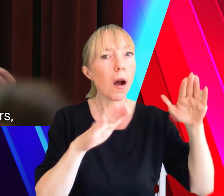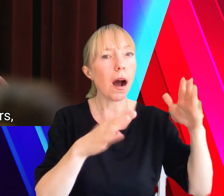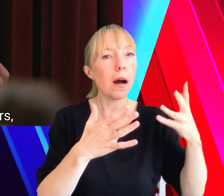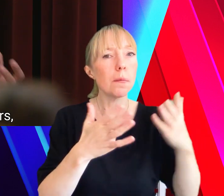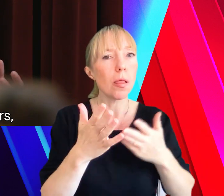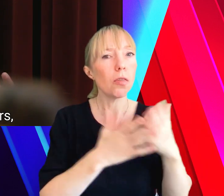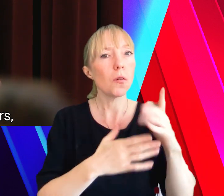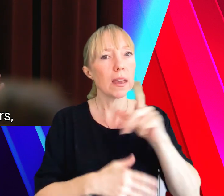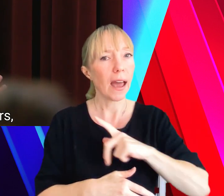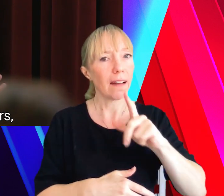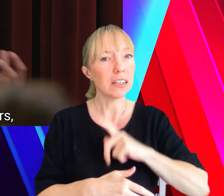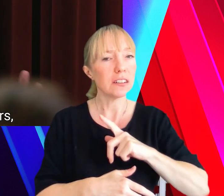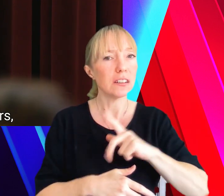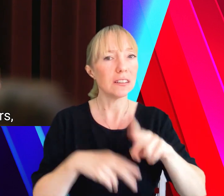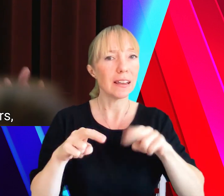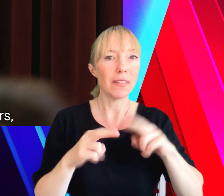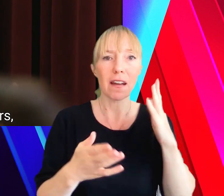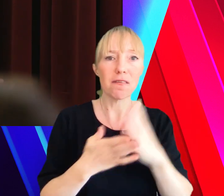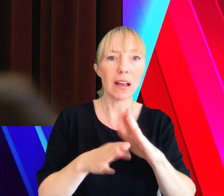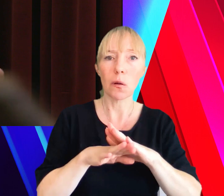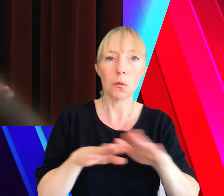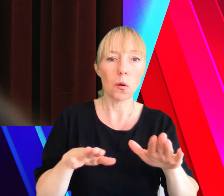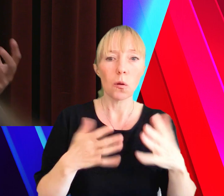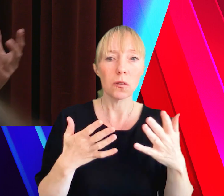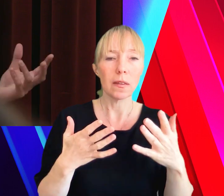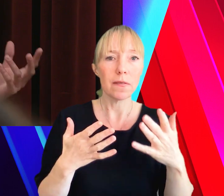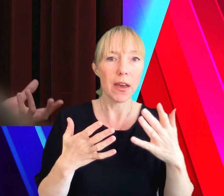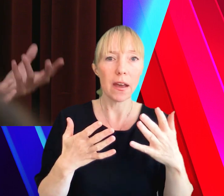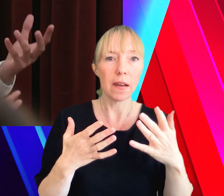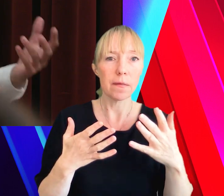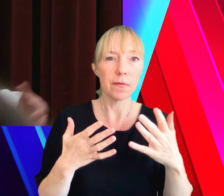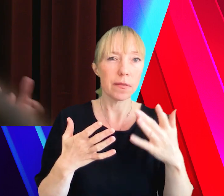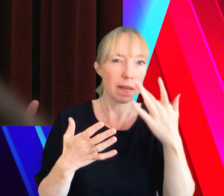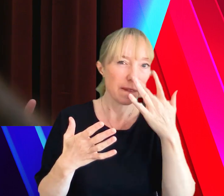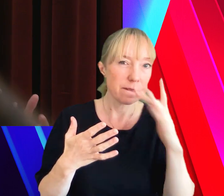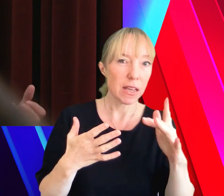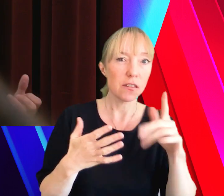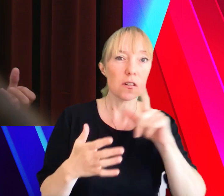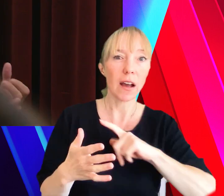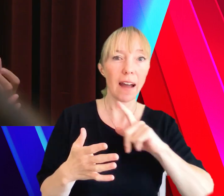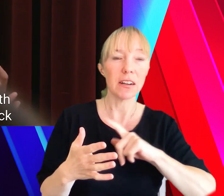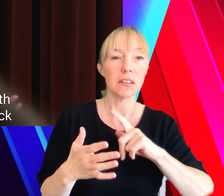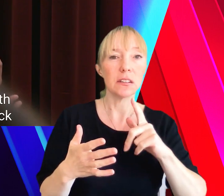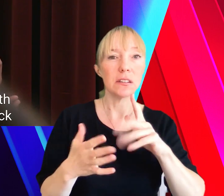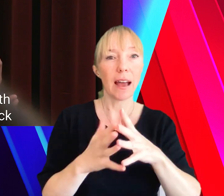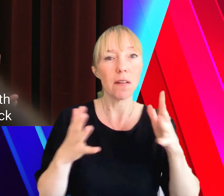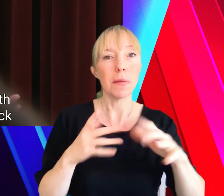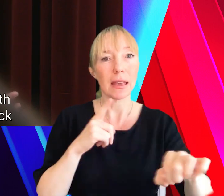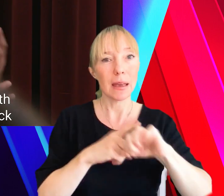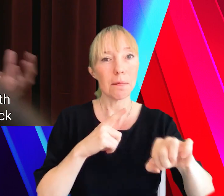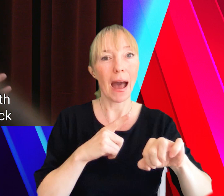up with or kind of through these characters, whether they're sort of real figures or sort of fictional characters, and kind